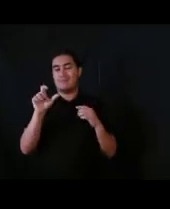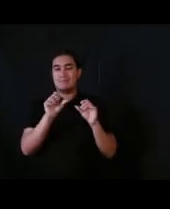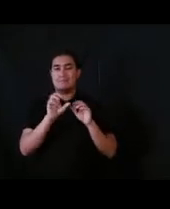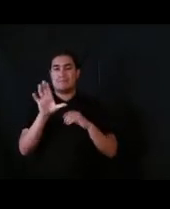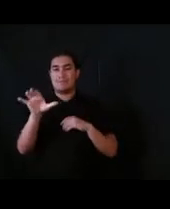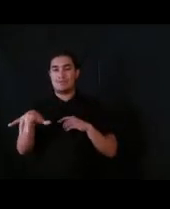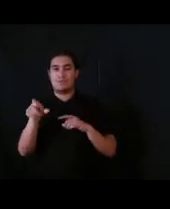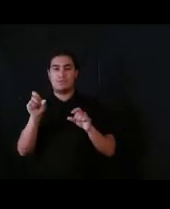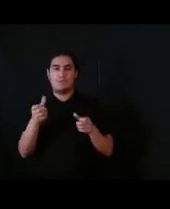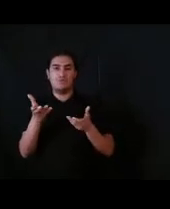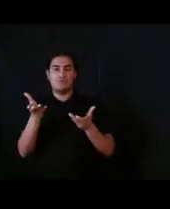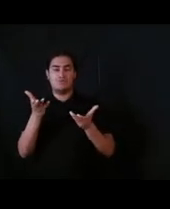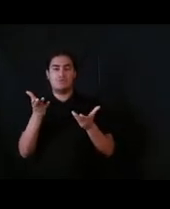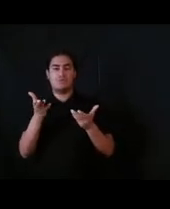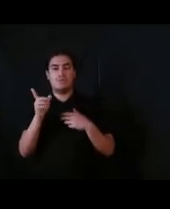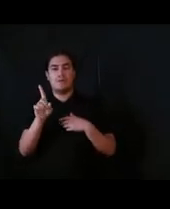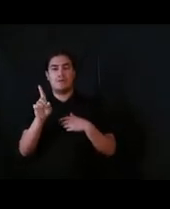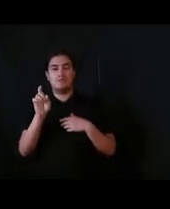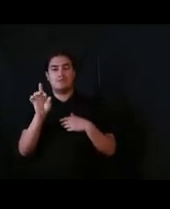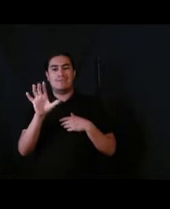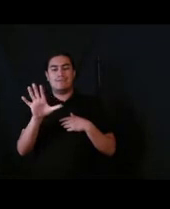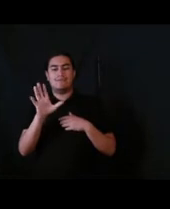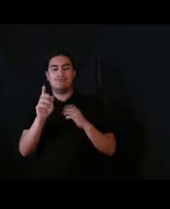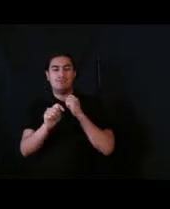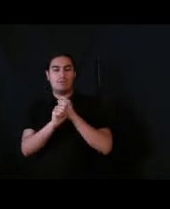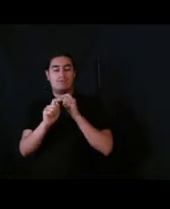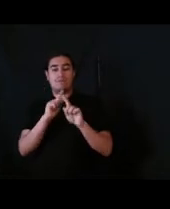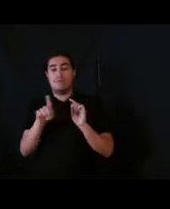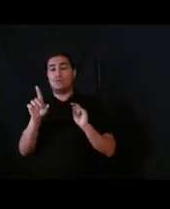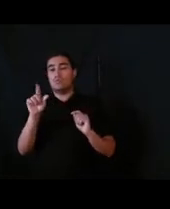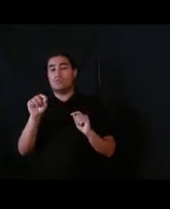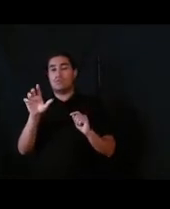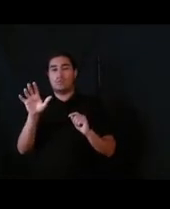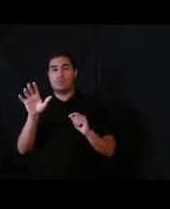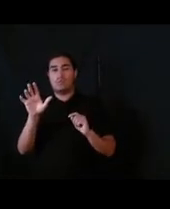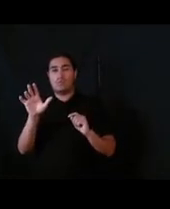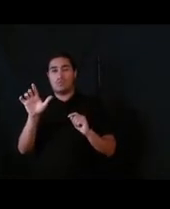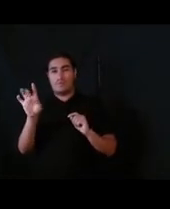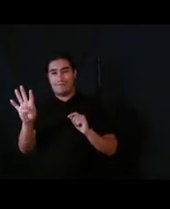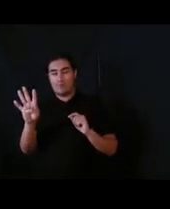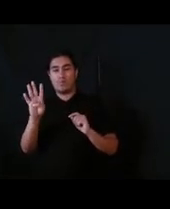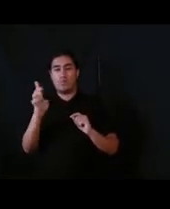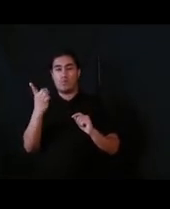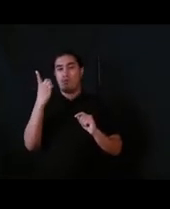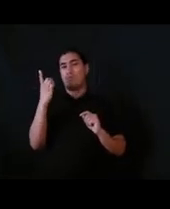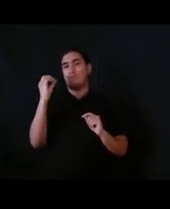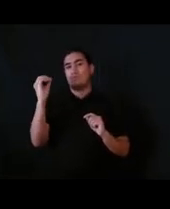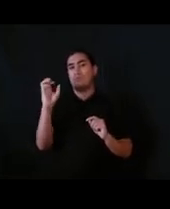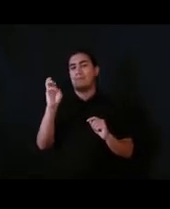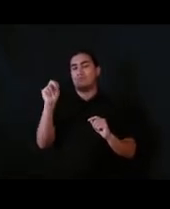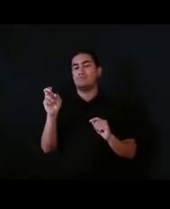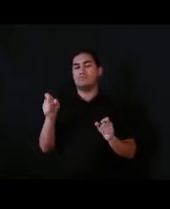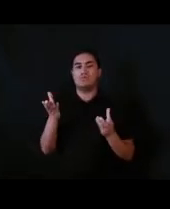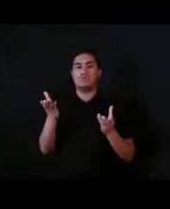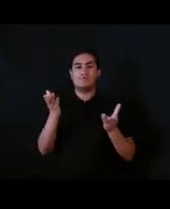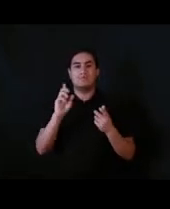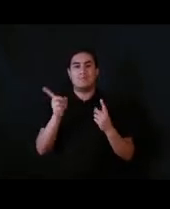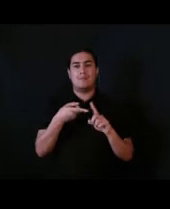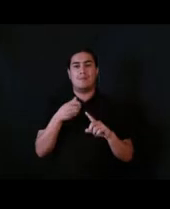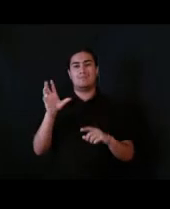185 trucks but in 2024 um one zero emission truck facility could serve about